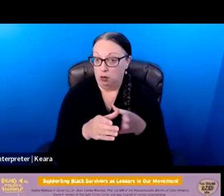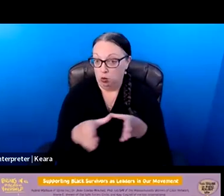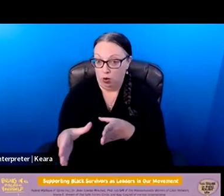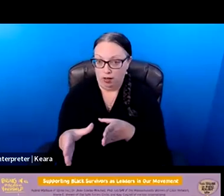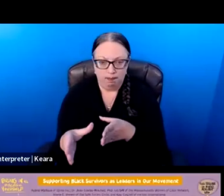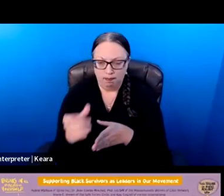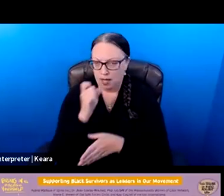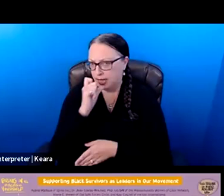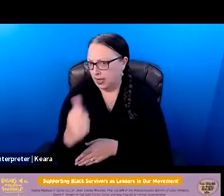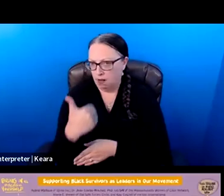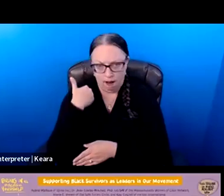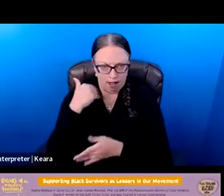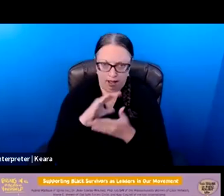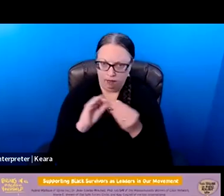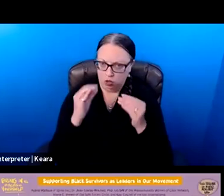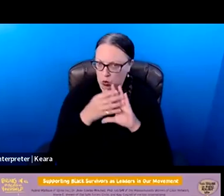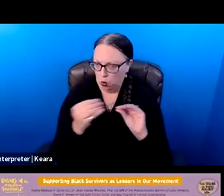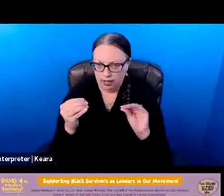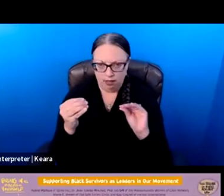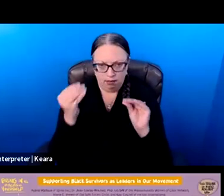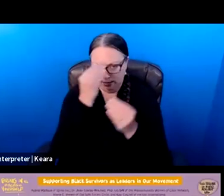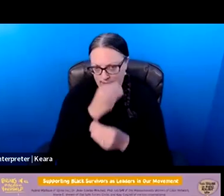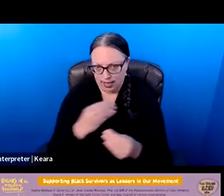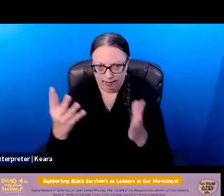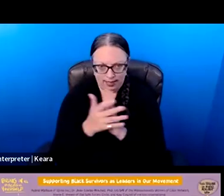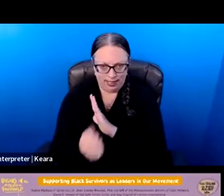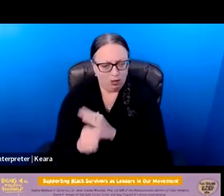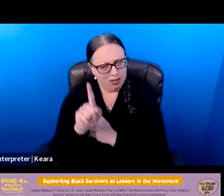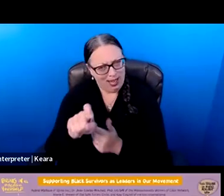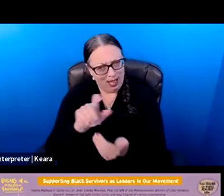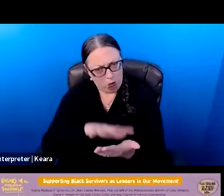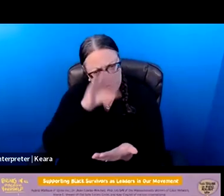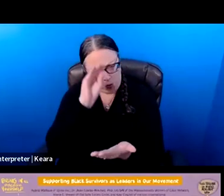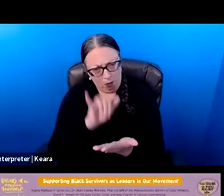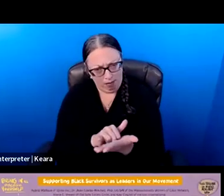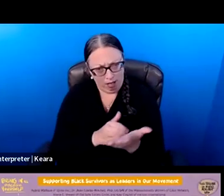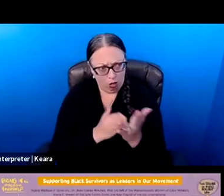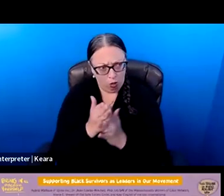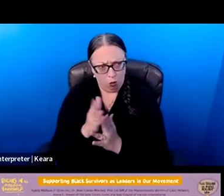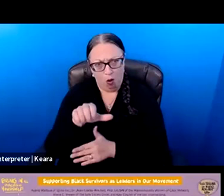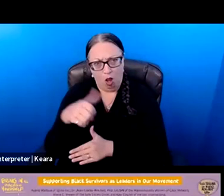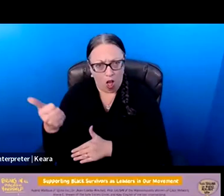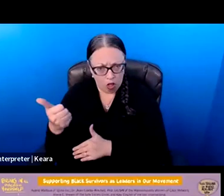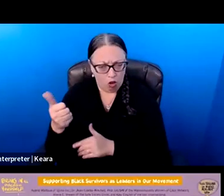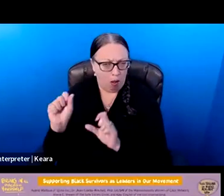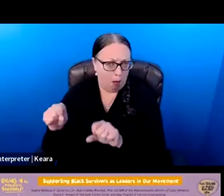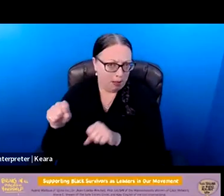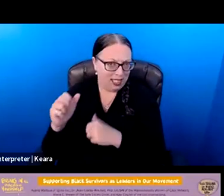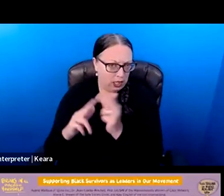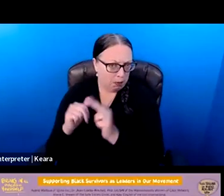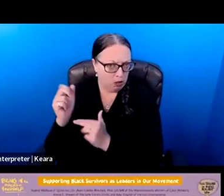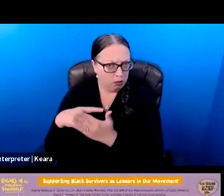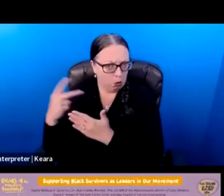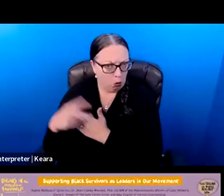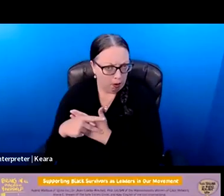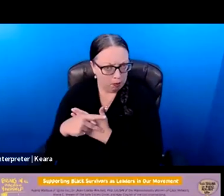storytelling skills or narrative building skills. This is something I did have to learn through like alternative capacity building programs. So I think that's right. Like you